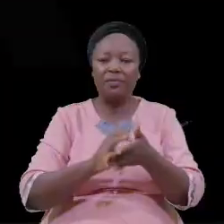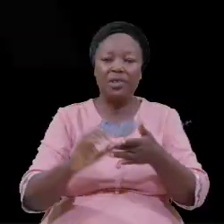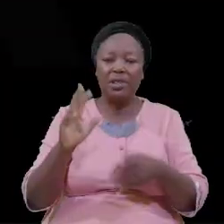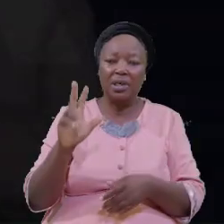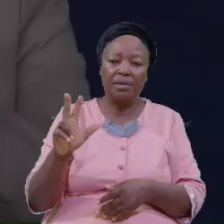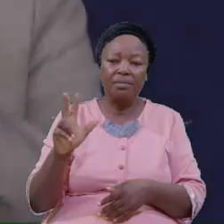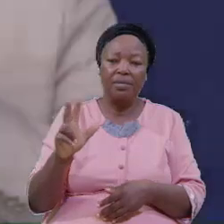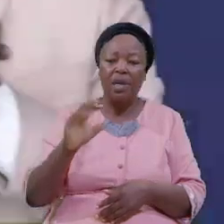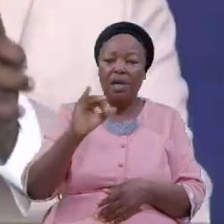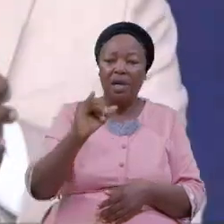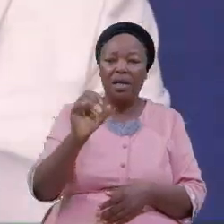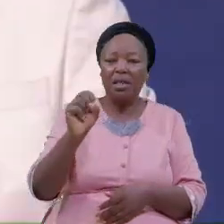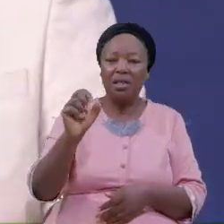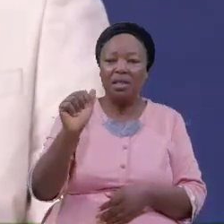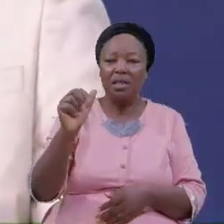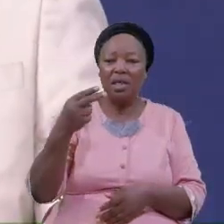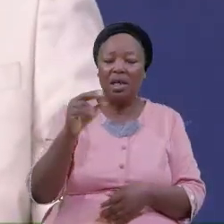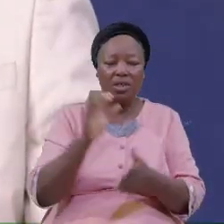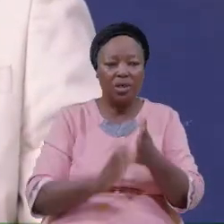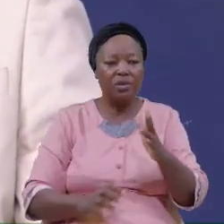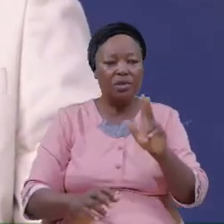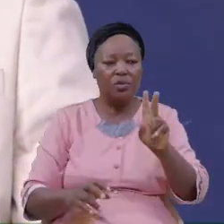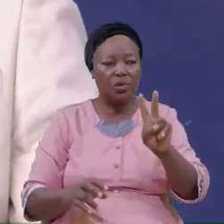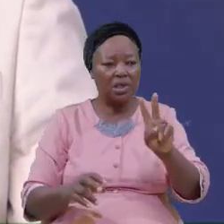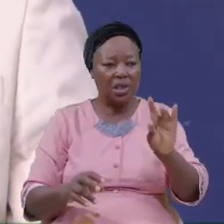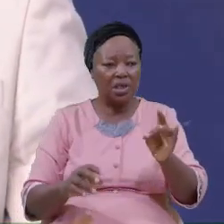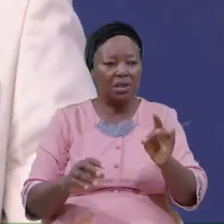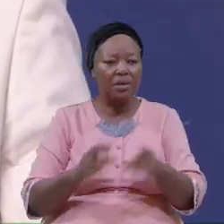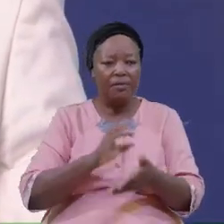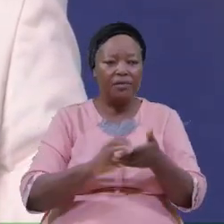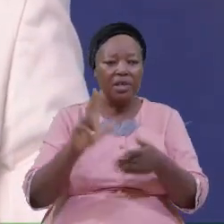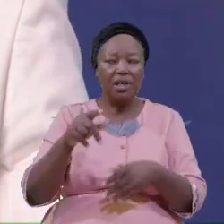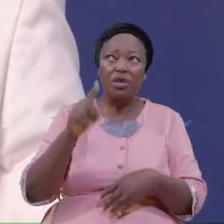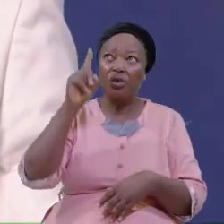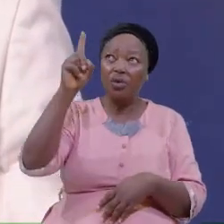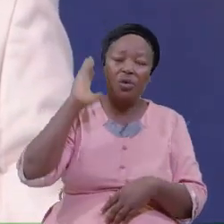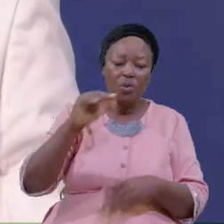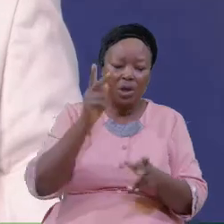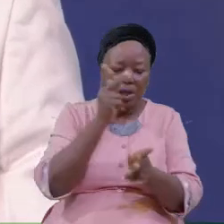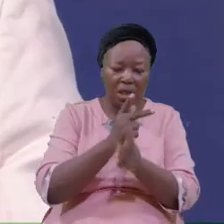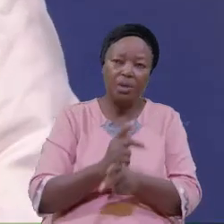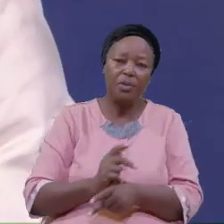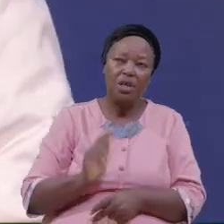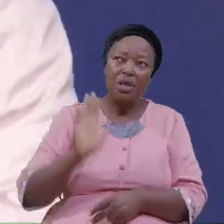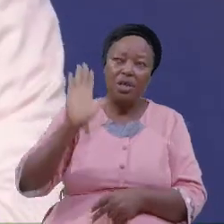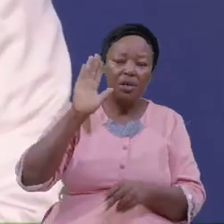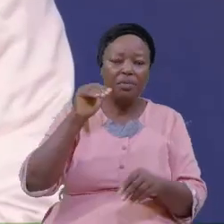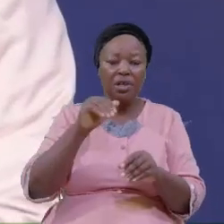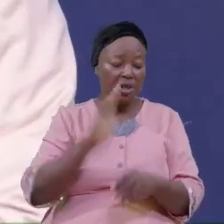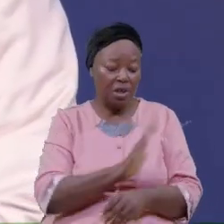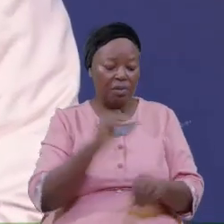Isaiah 28, verse 3, thou will keep him in perfect peace.